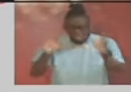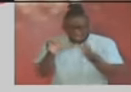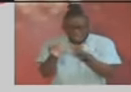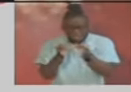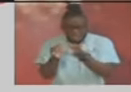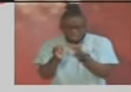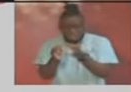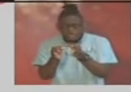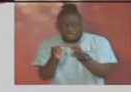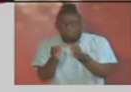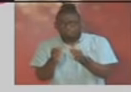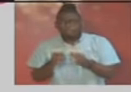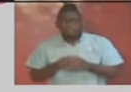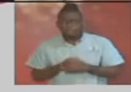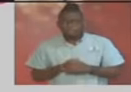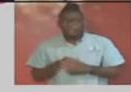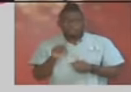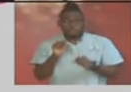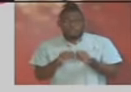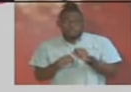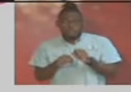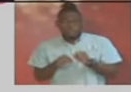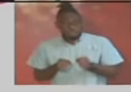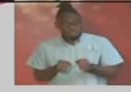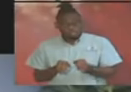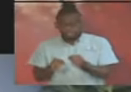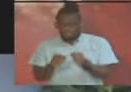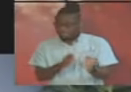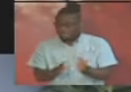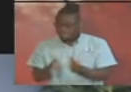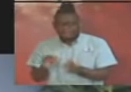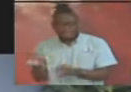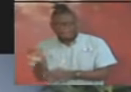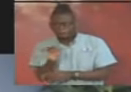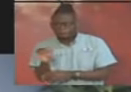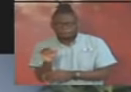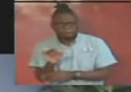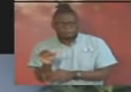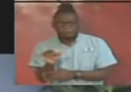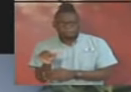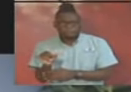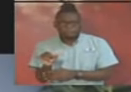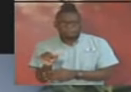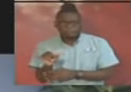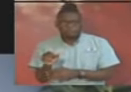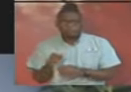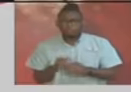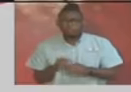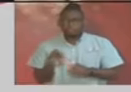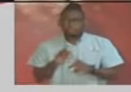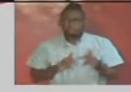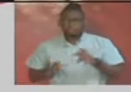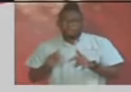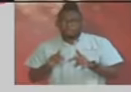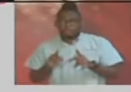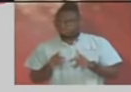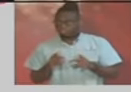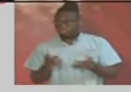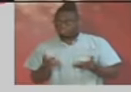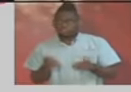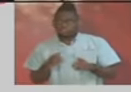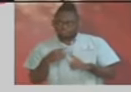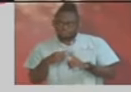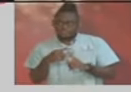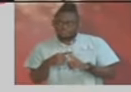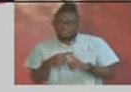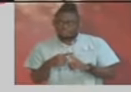So our strategy remains the same, more or less, from the beginning to now. And the numbers of persons presenting are really indicative of who